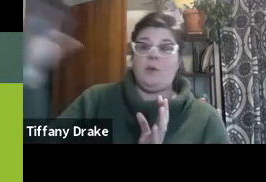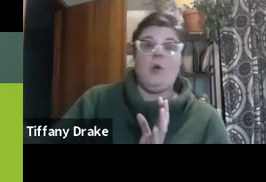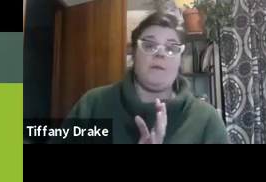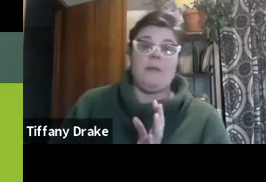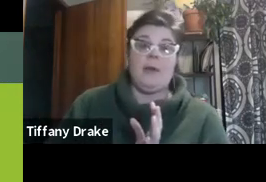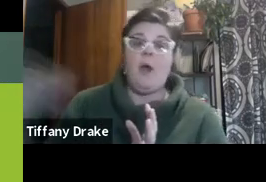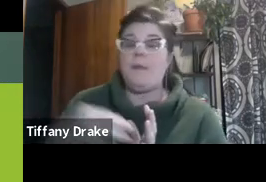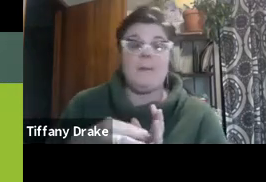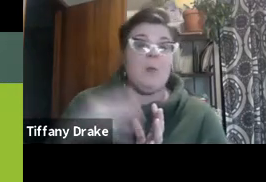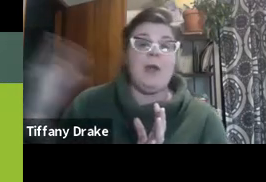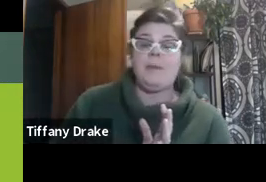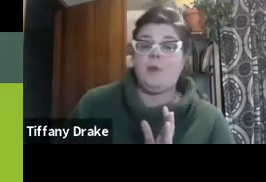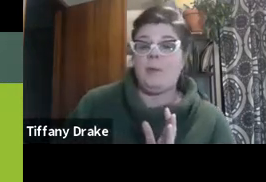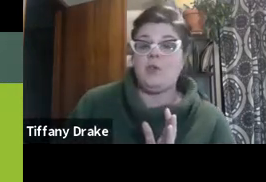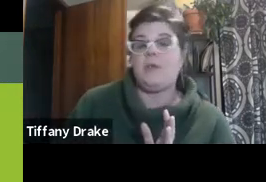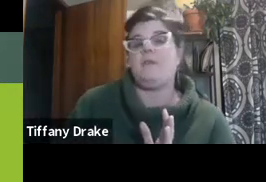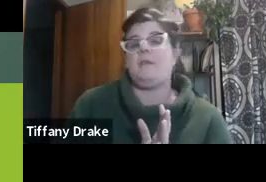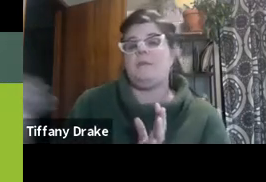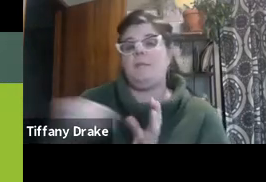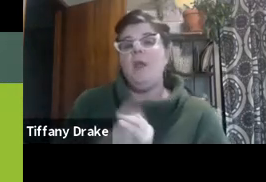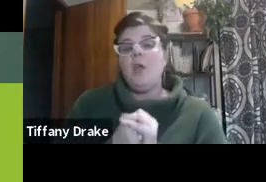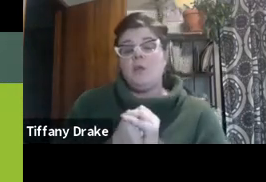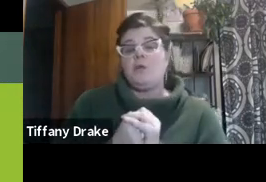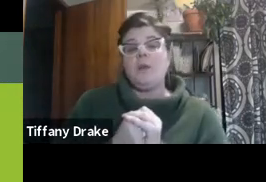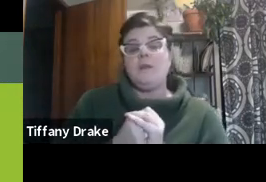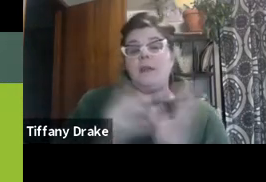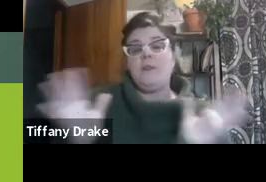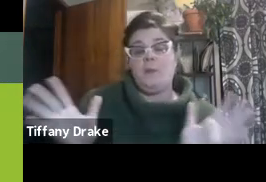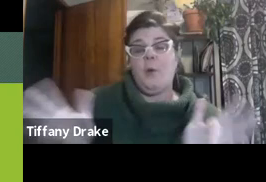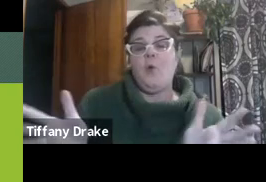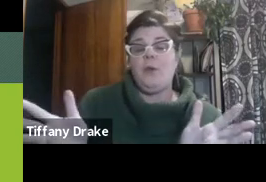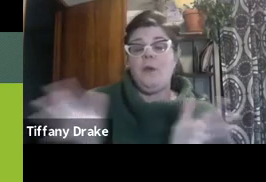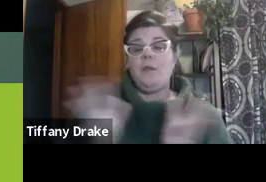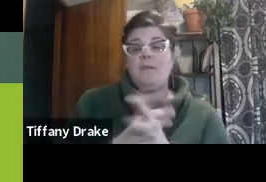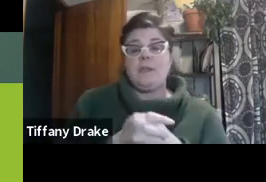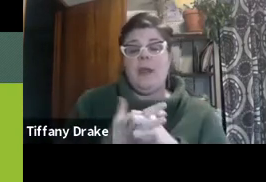other adults later on. They may wind up in the criminal justice system. So it's really safety